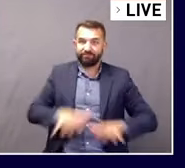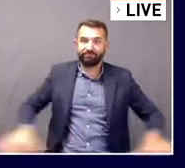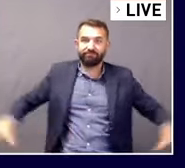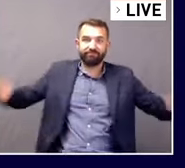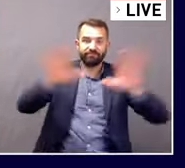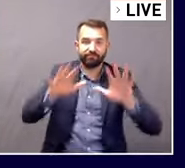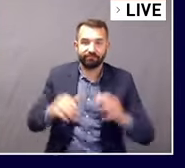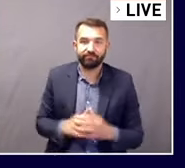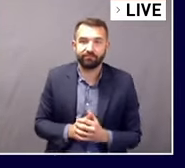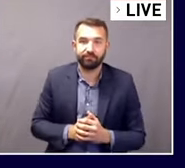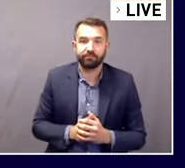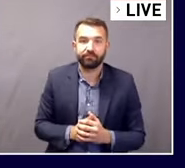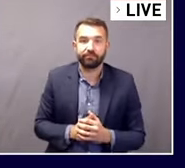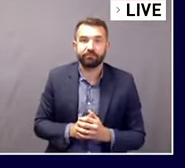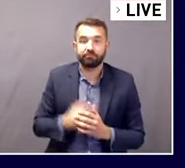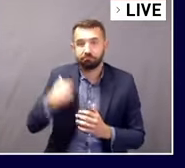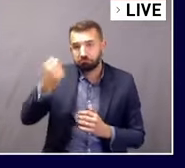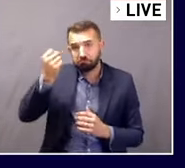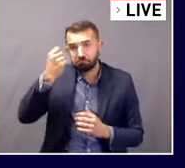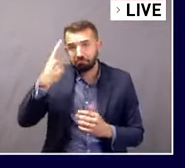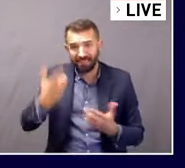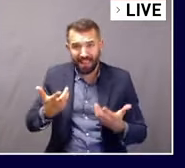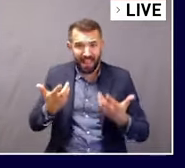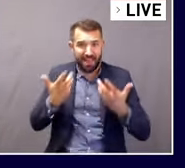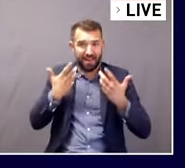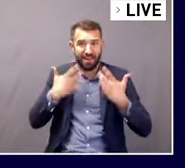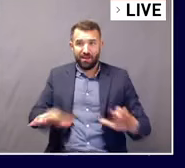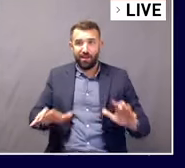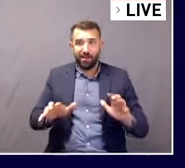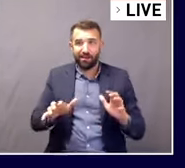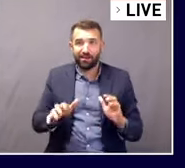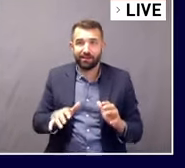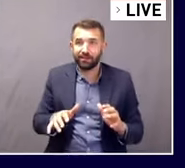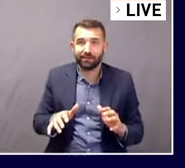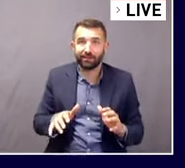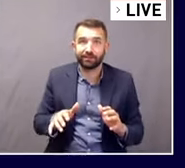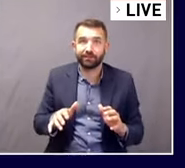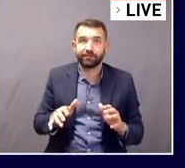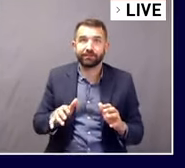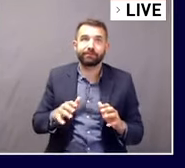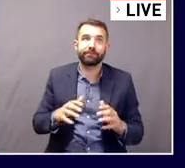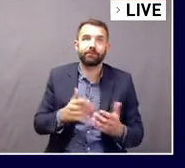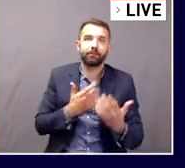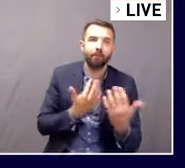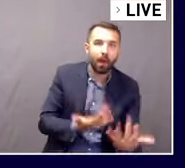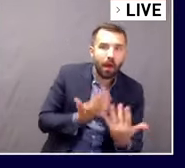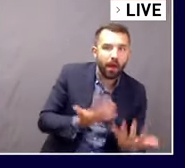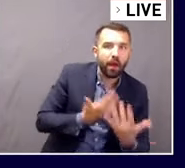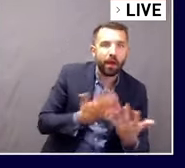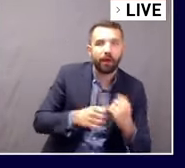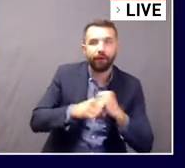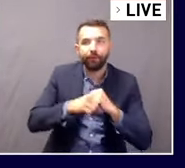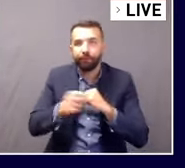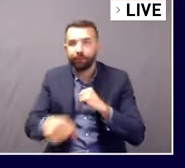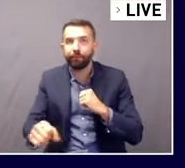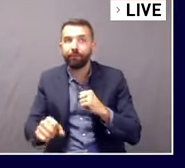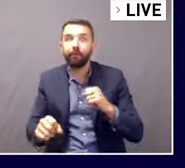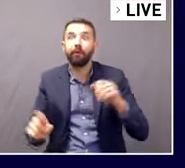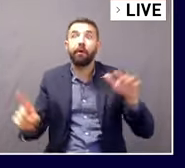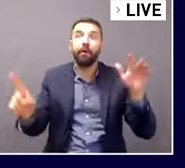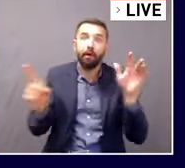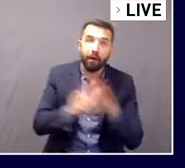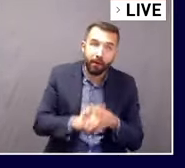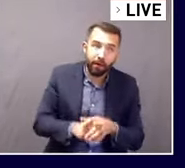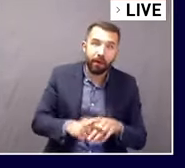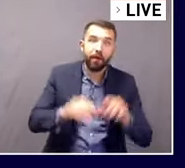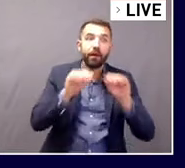to happen is that in communities, we wait until after an outbreak has been identified